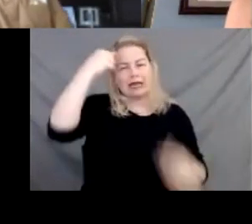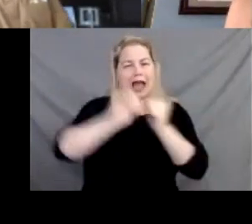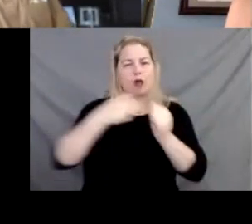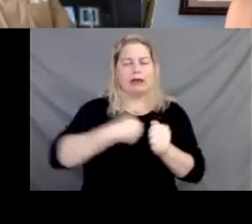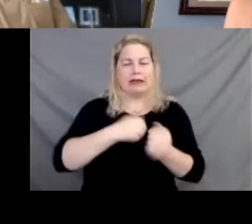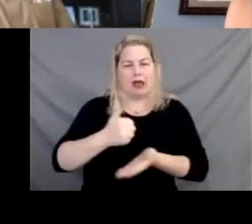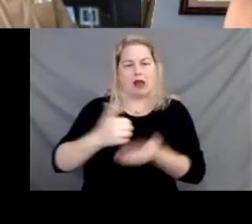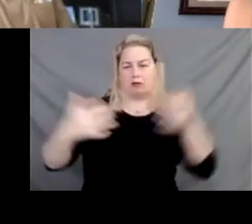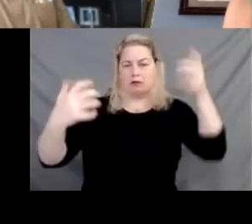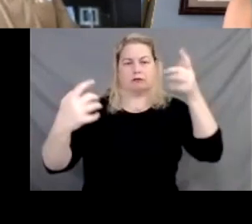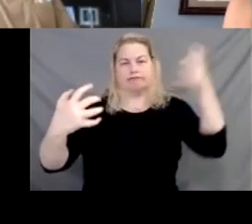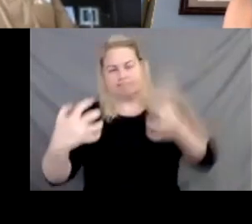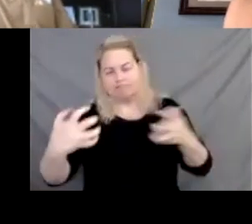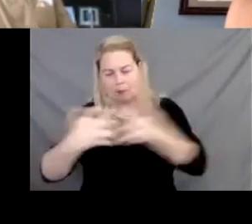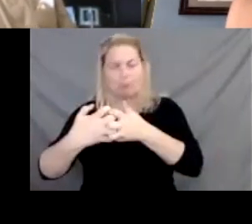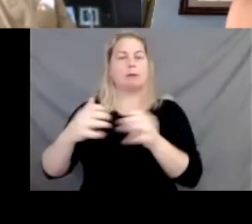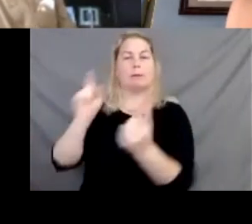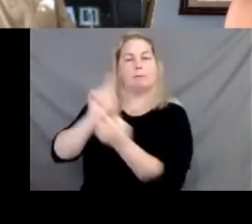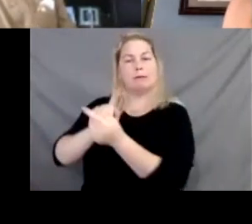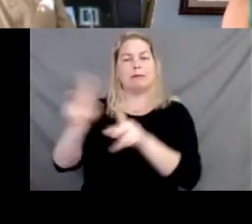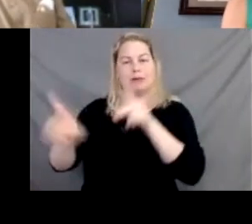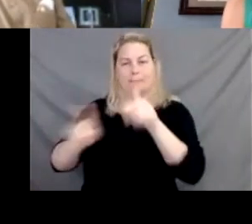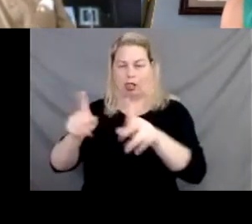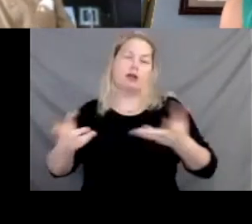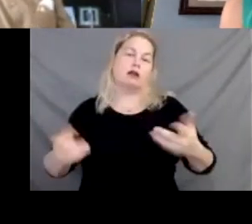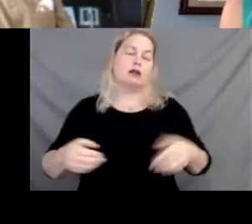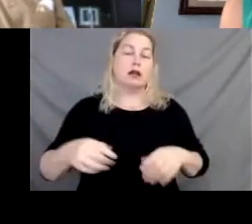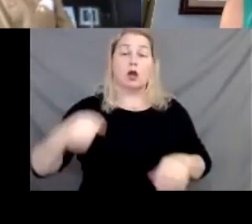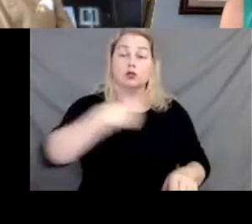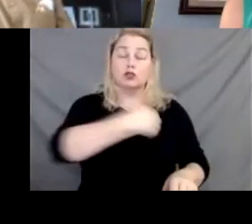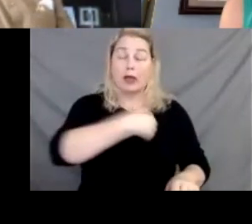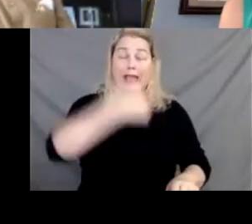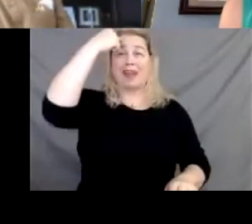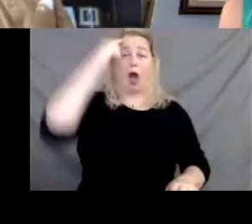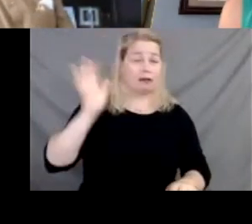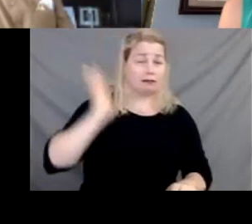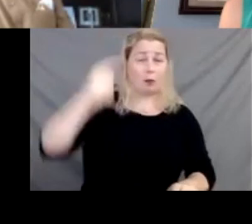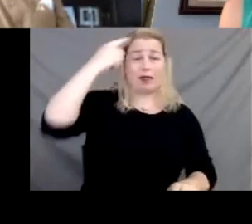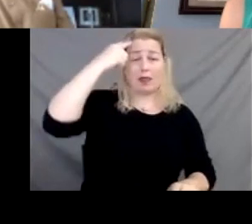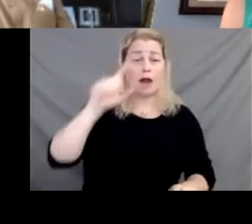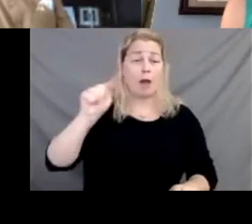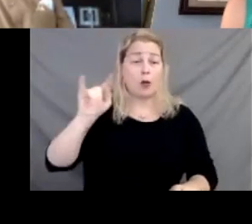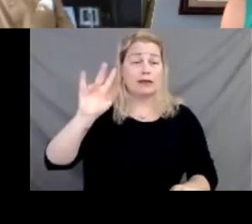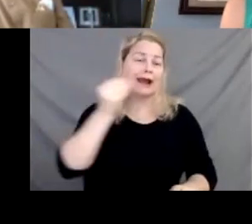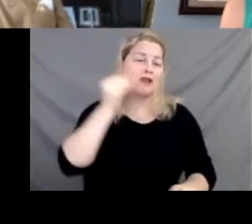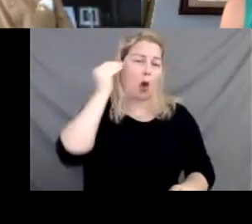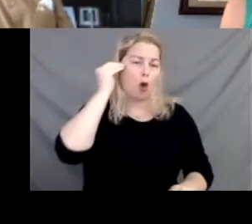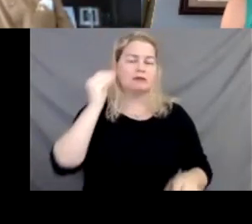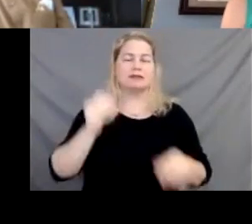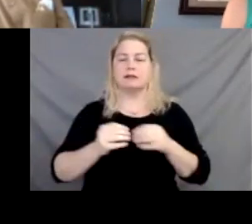in early iterations, we had tiny homes, and then we had taken it out for the public